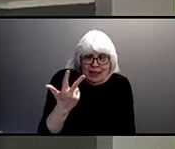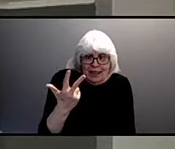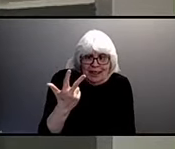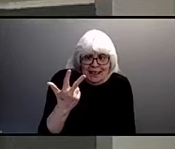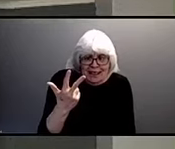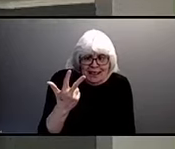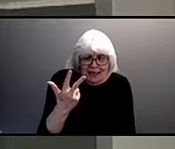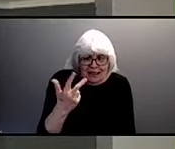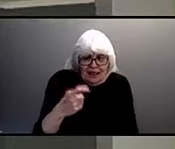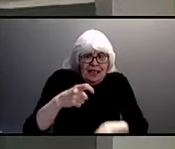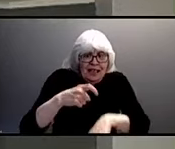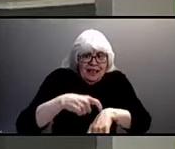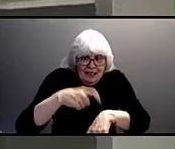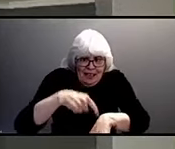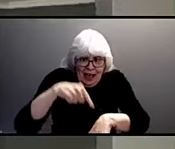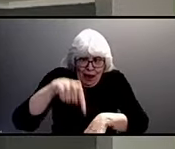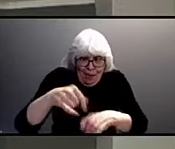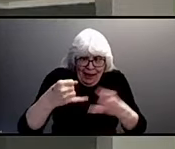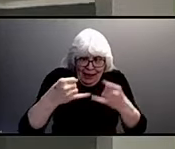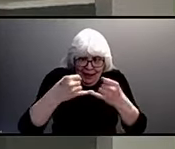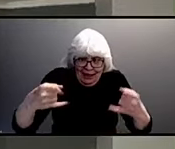three?